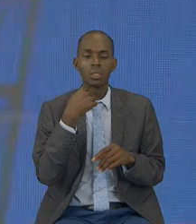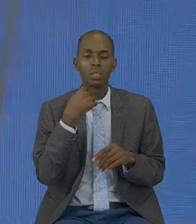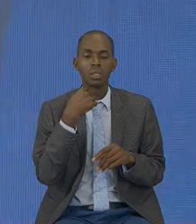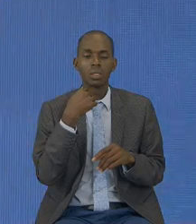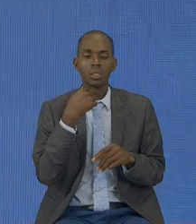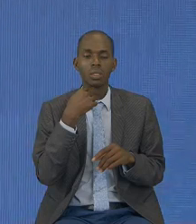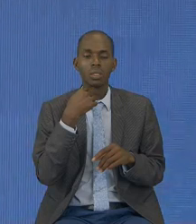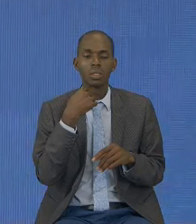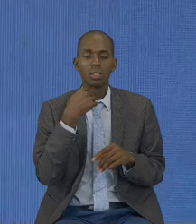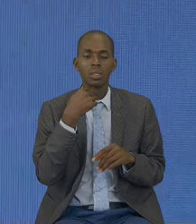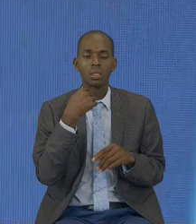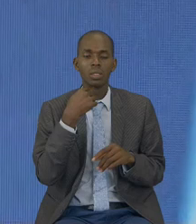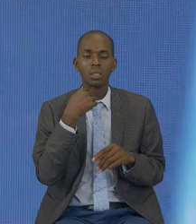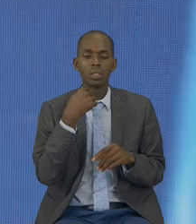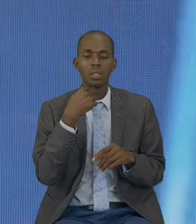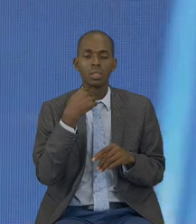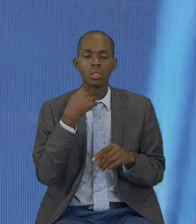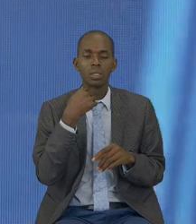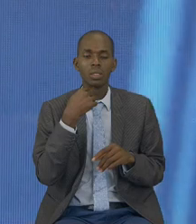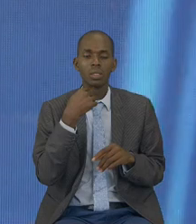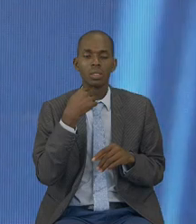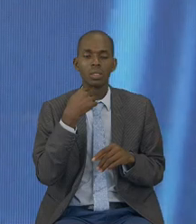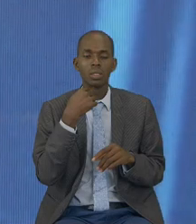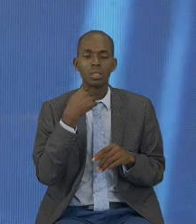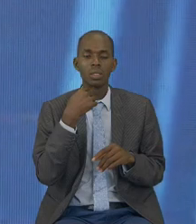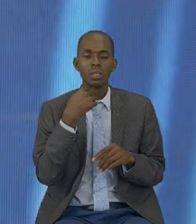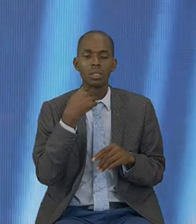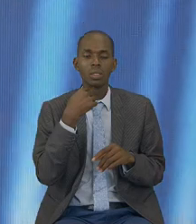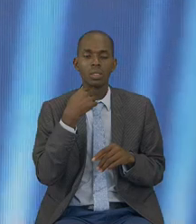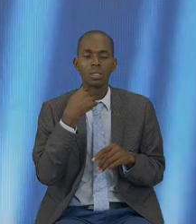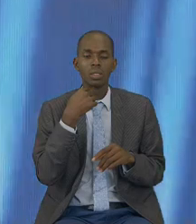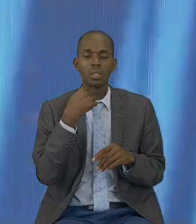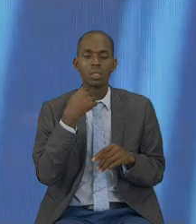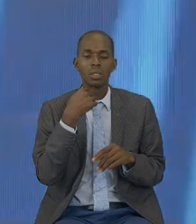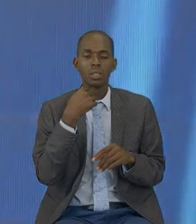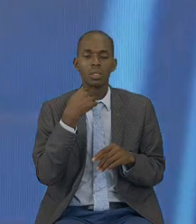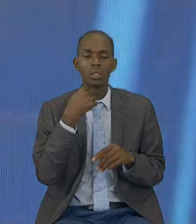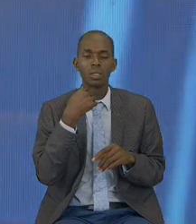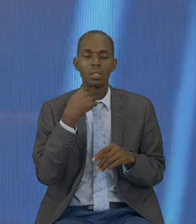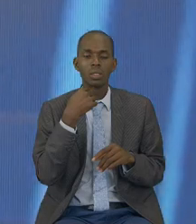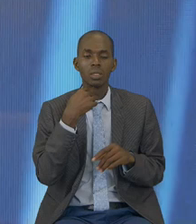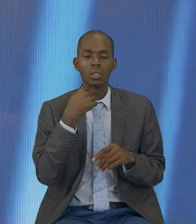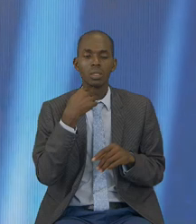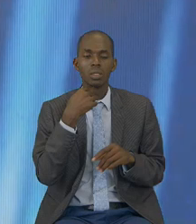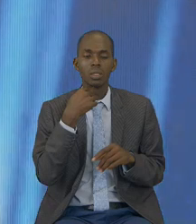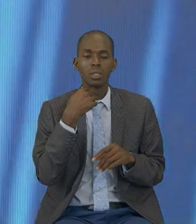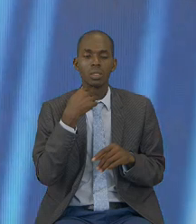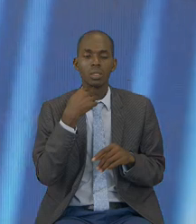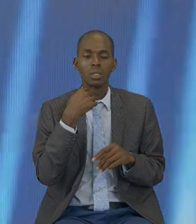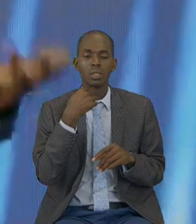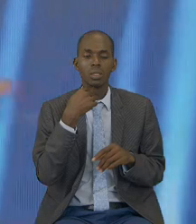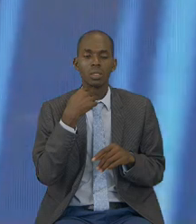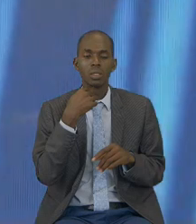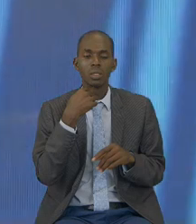communication, that was speaking to God, and now he speaks to our heart. More so in this New Testament,